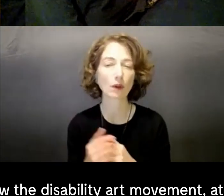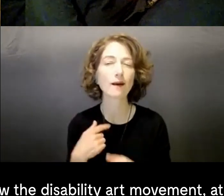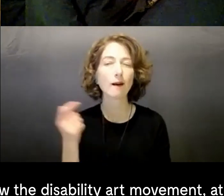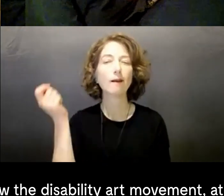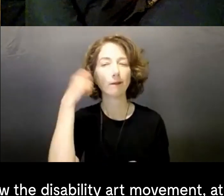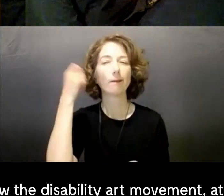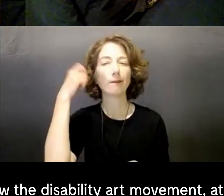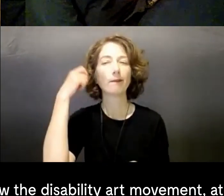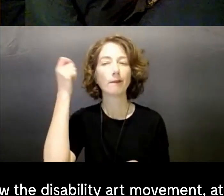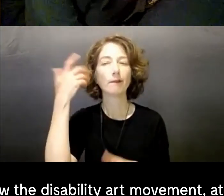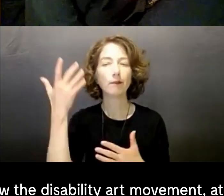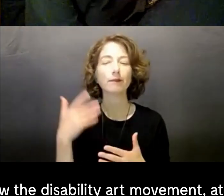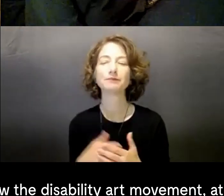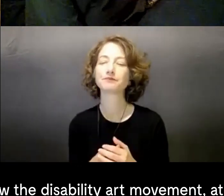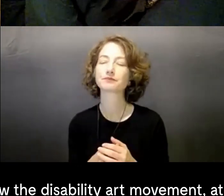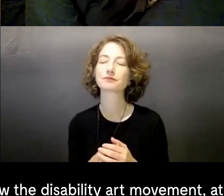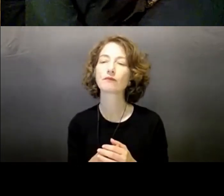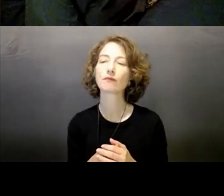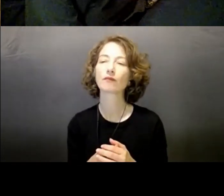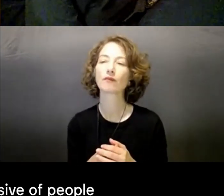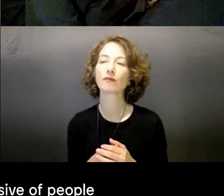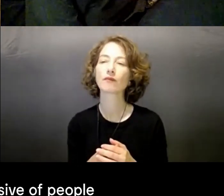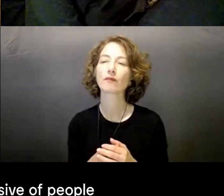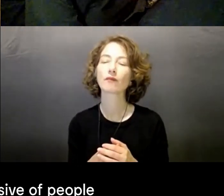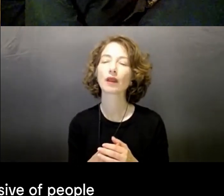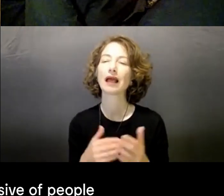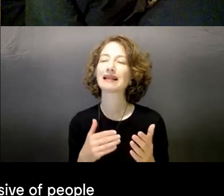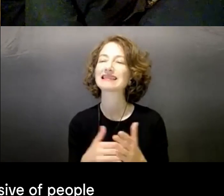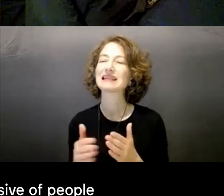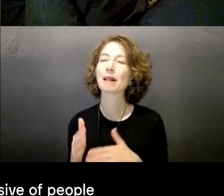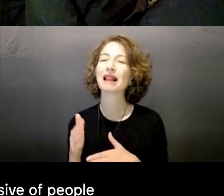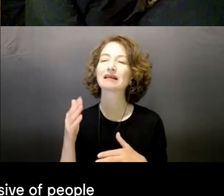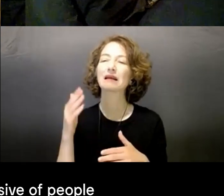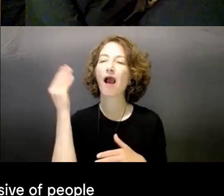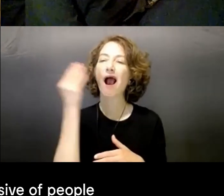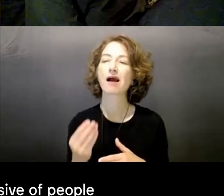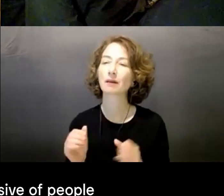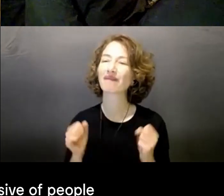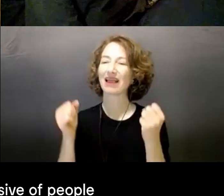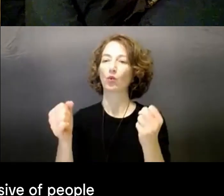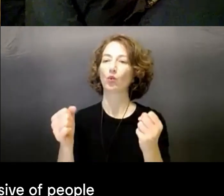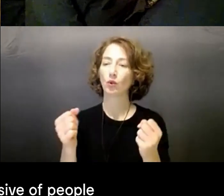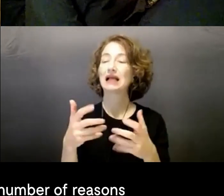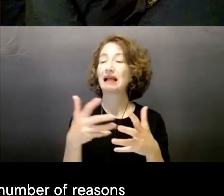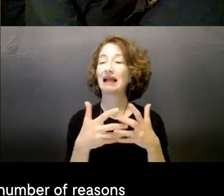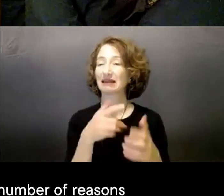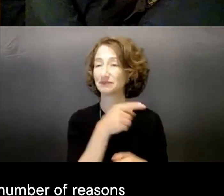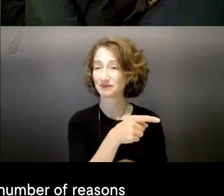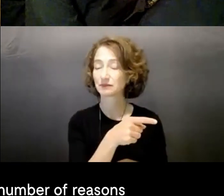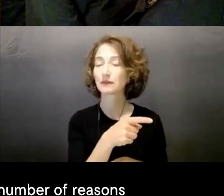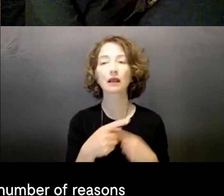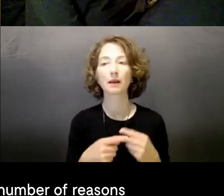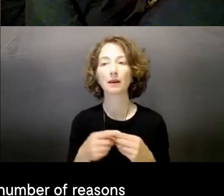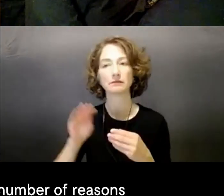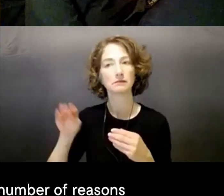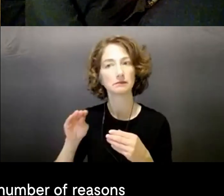disability art movement, at least in the United States, was not inclusive of people with intellectual disability. And there were